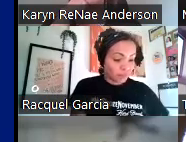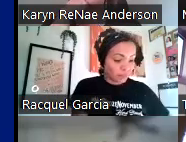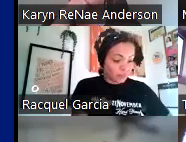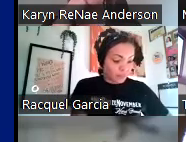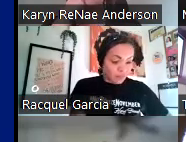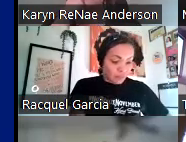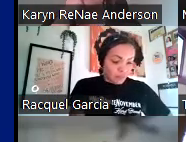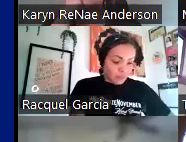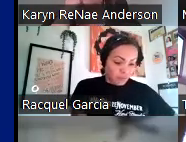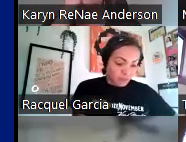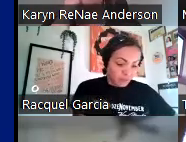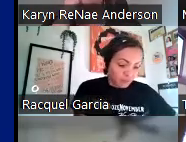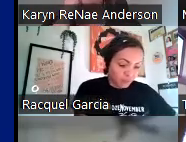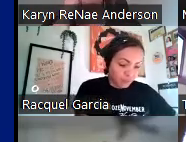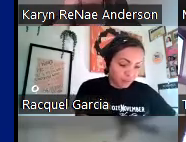Here.